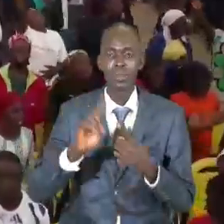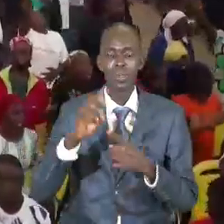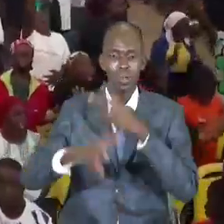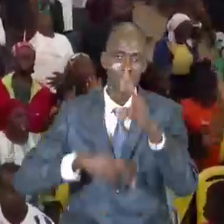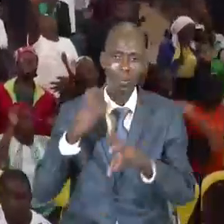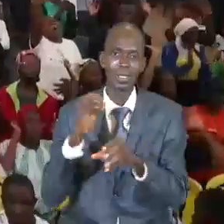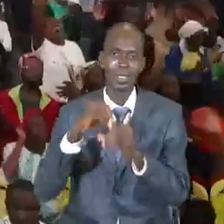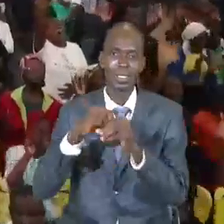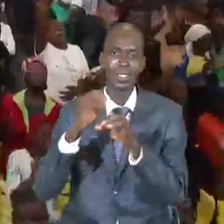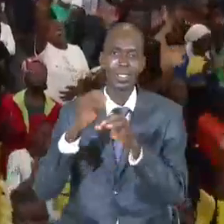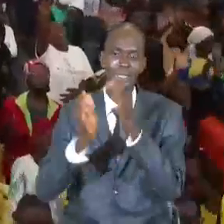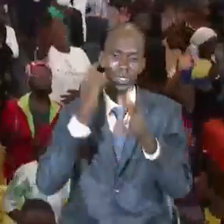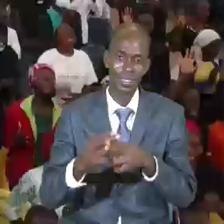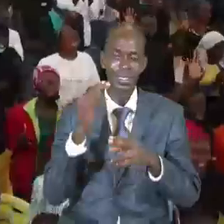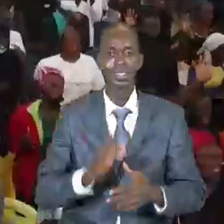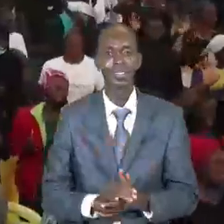name.